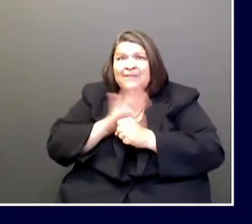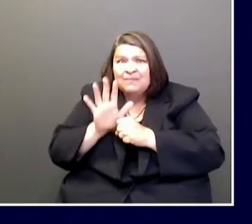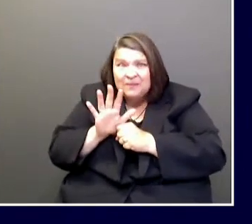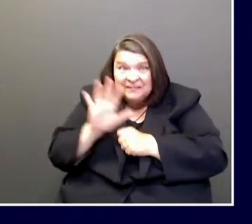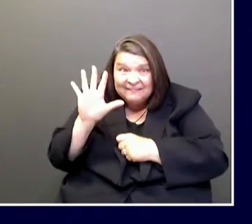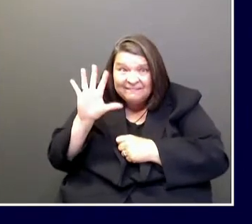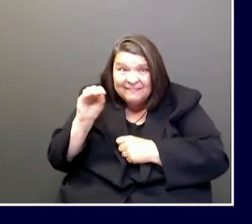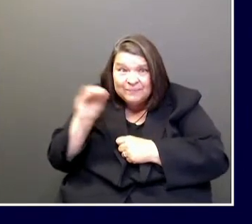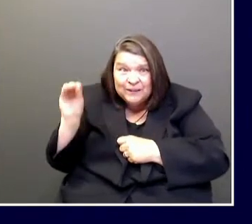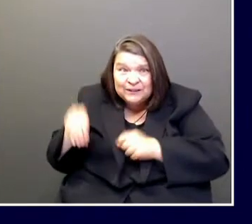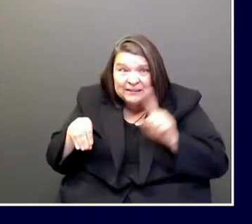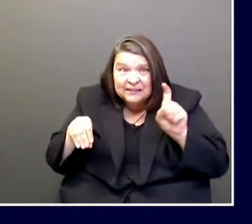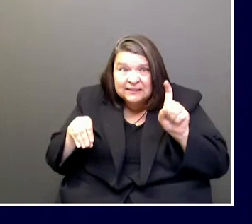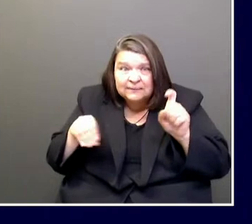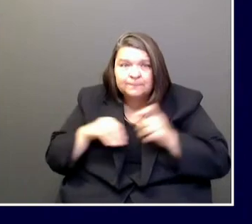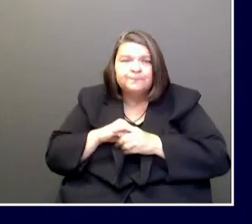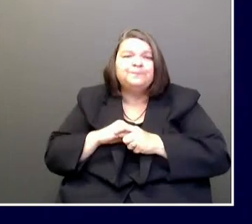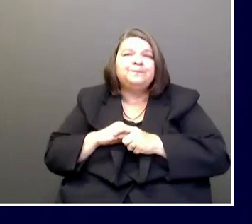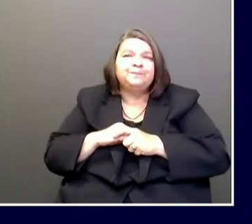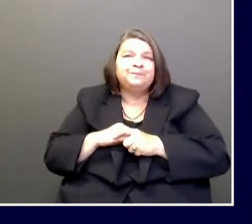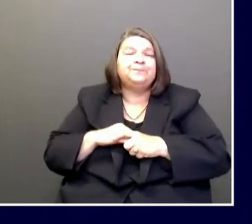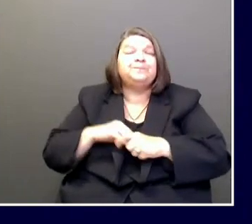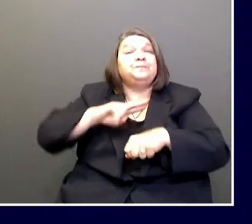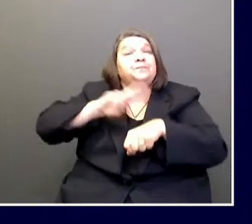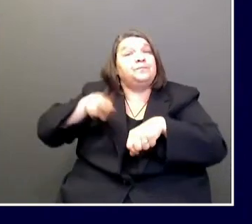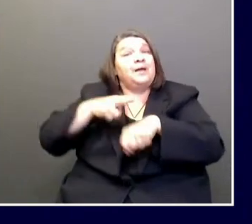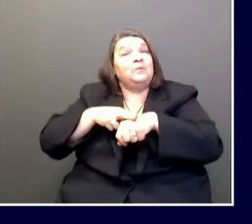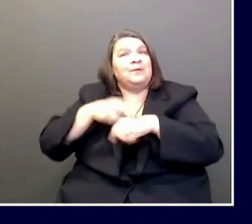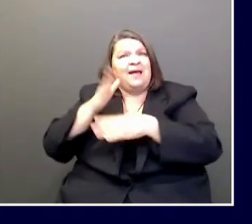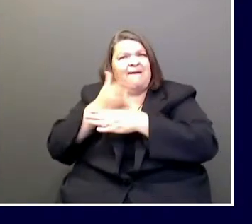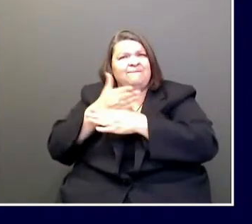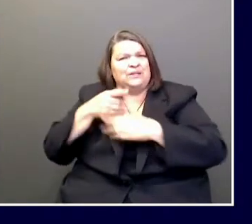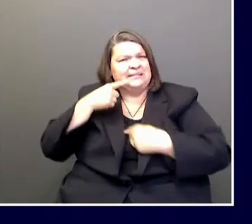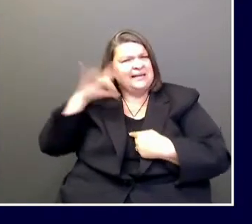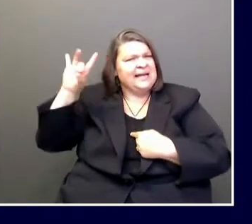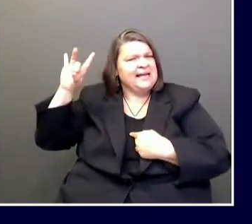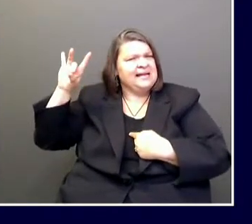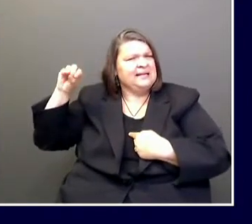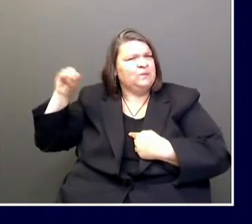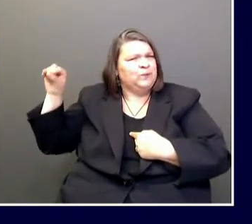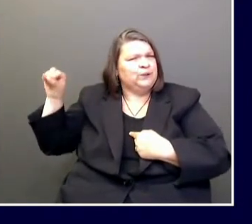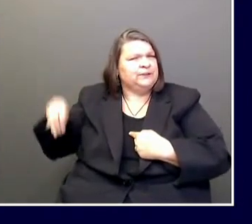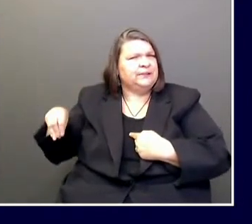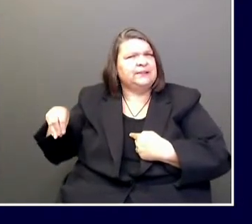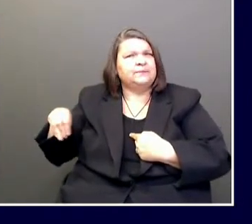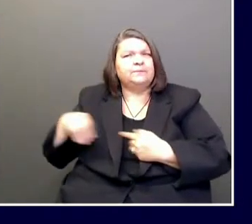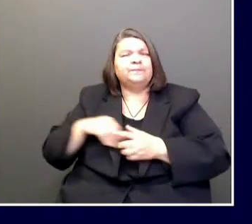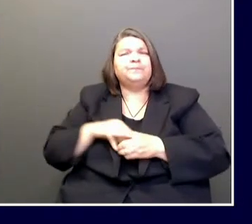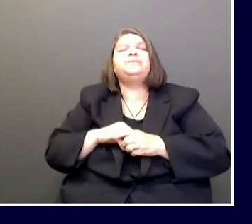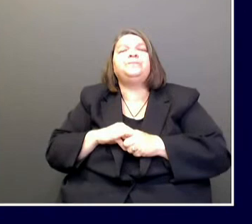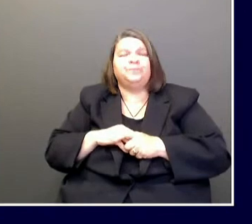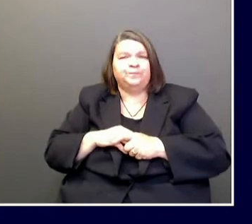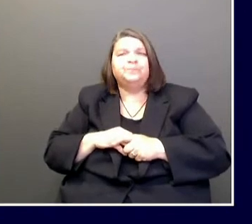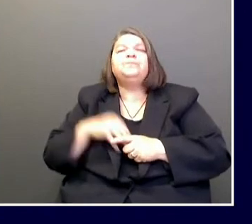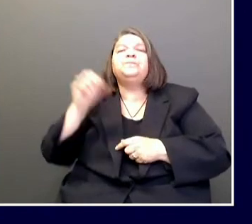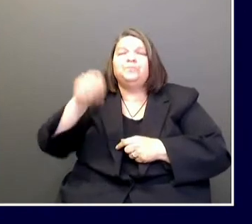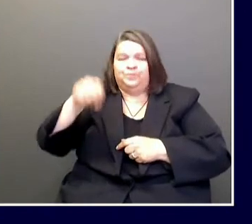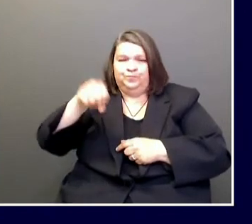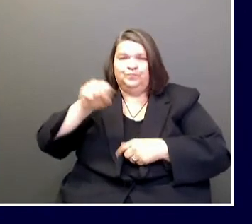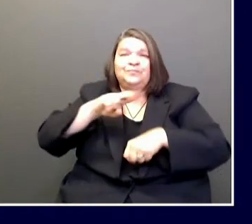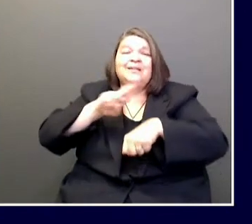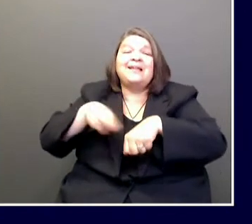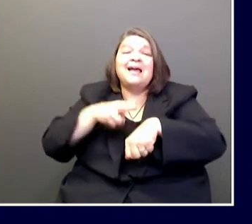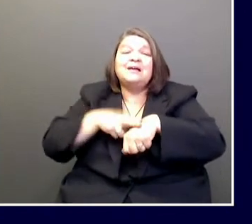the national average is 80%, or are we probably higher? No, so the national average is 80%. That, of course, reflects states